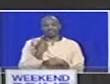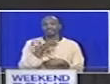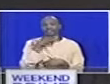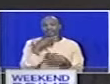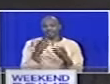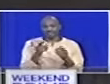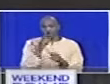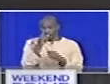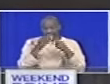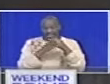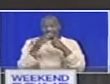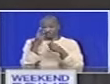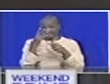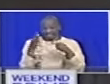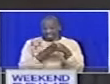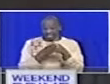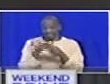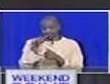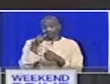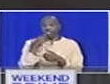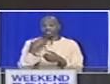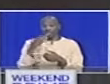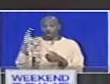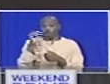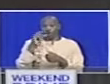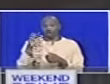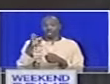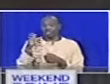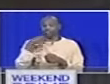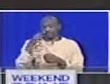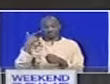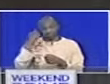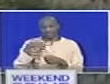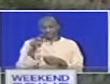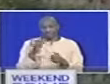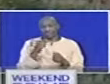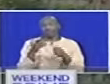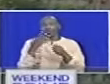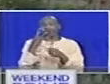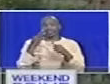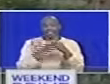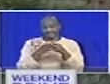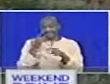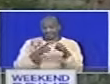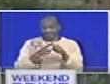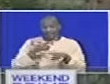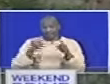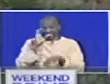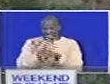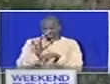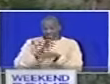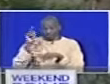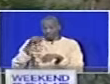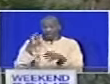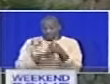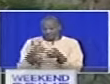in 1929. Lord Galbraith Cole cut short his life at the age of 48. But this church, which was dedicated to